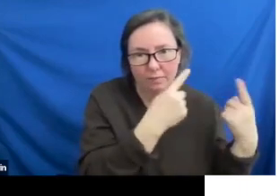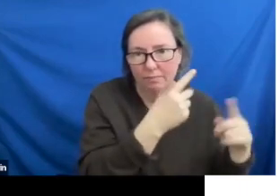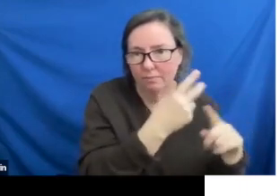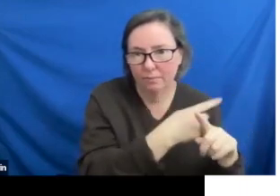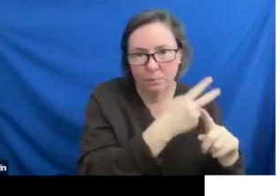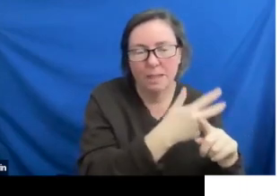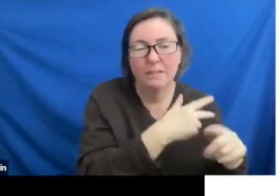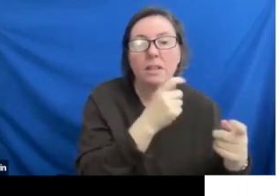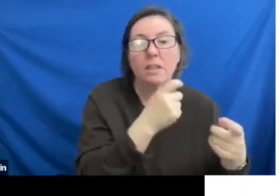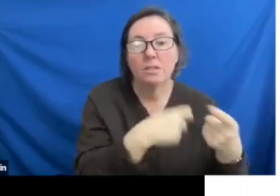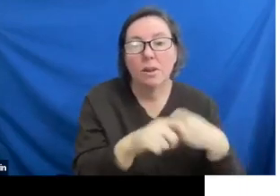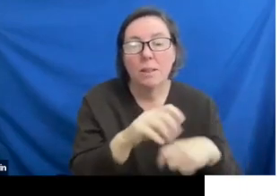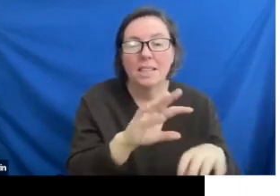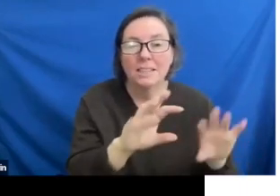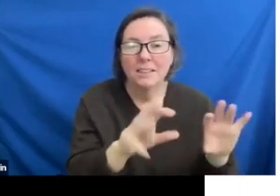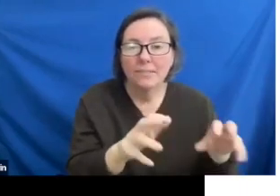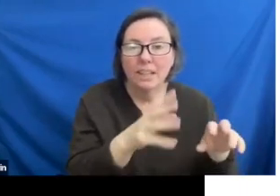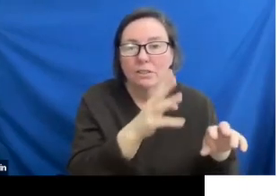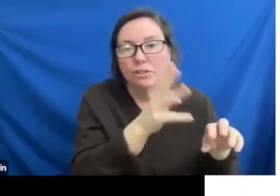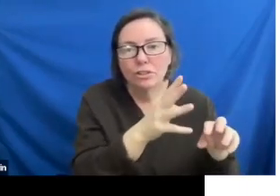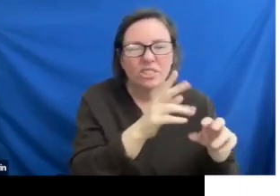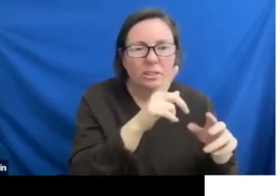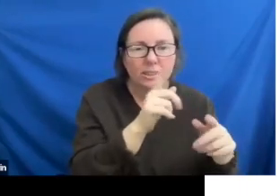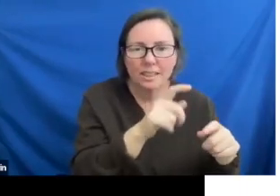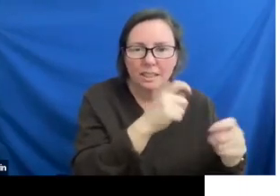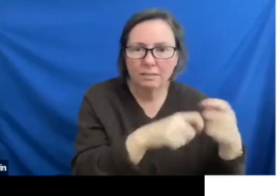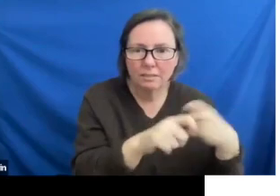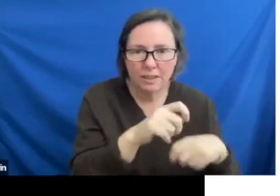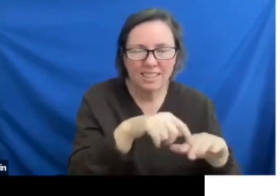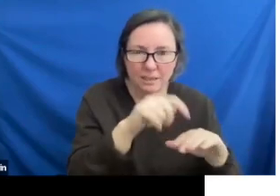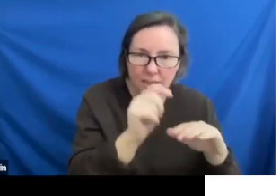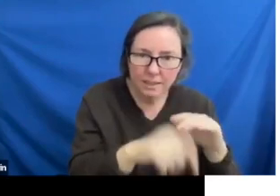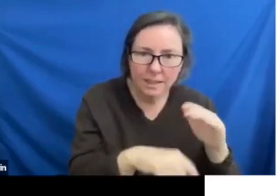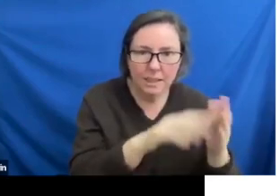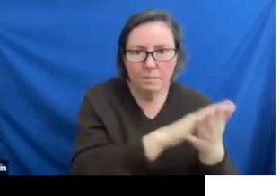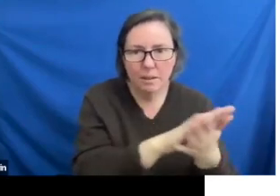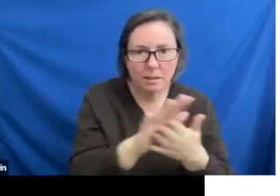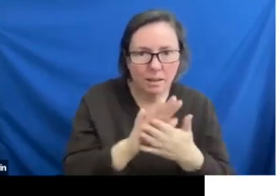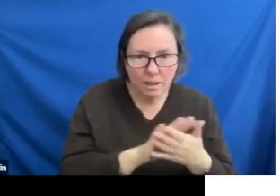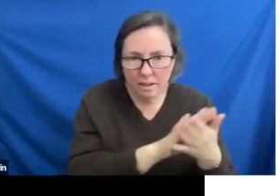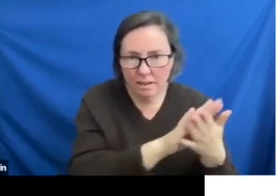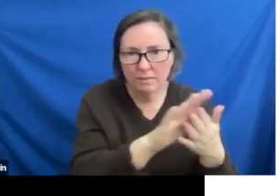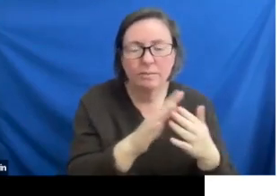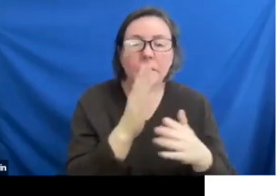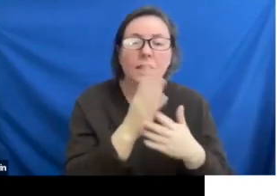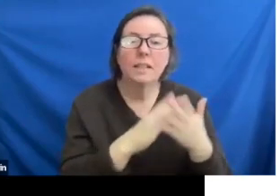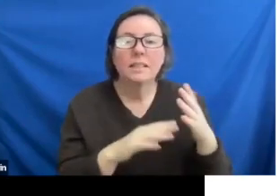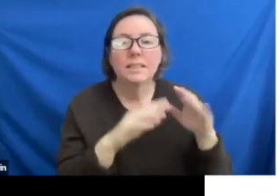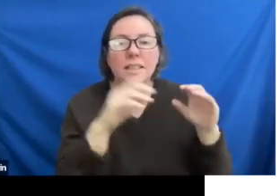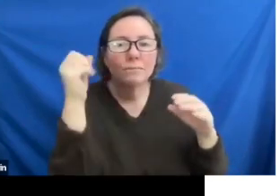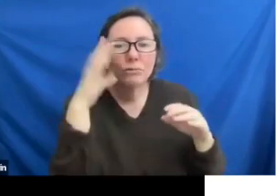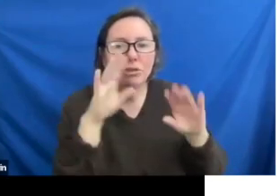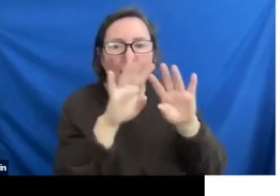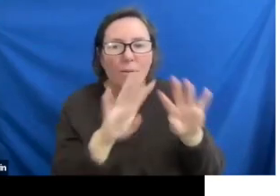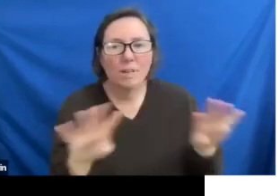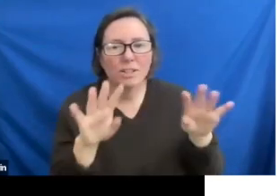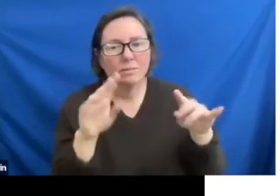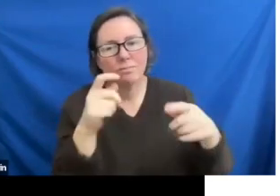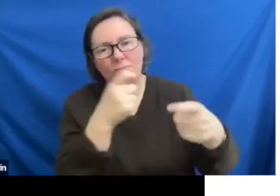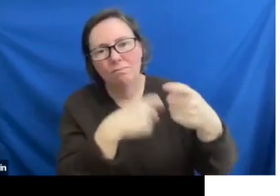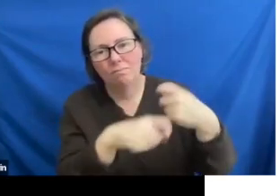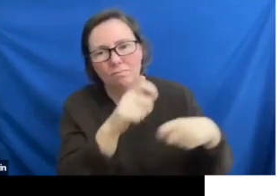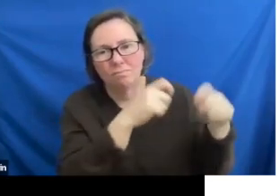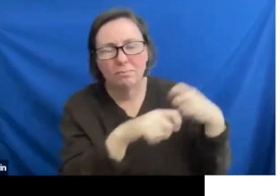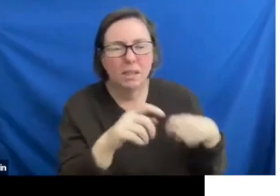any fixtures that need work. We're really going to give it a deep cleaning. There's some shower curtains we're going to replace. So